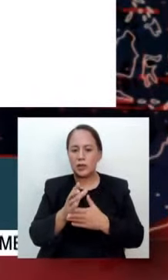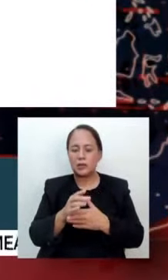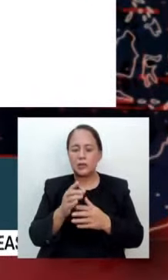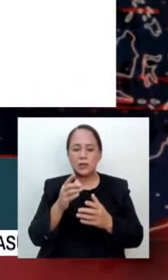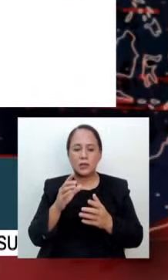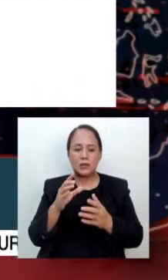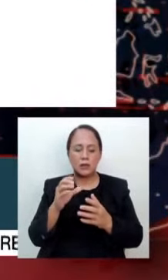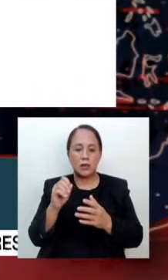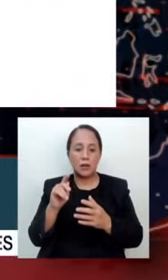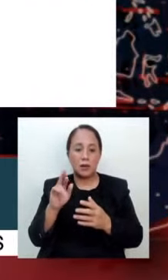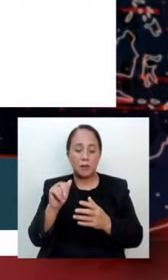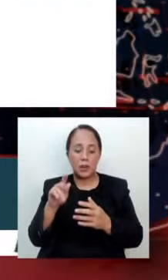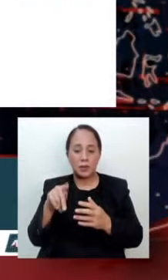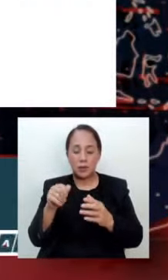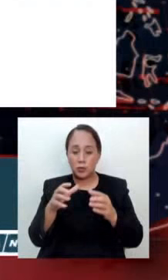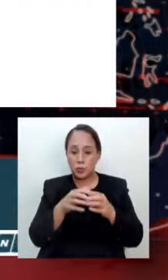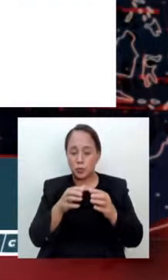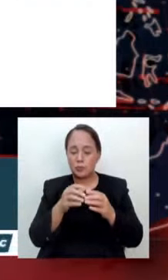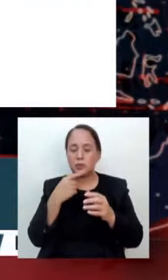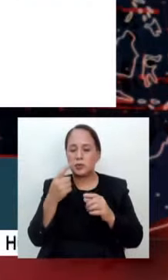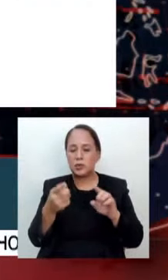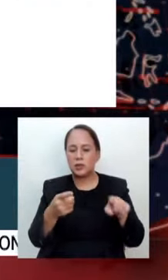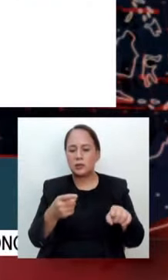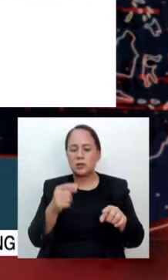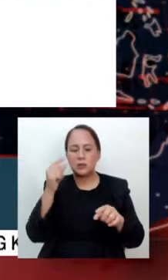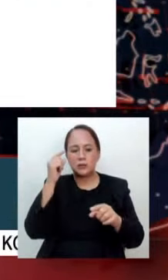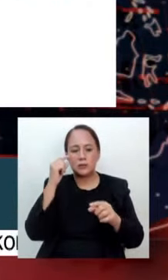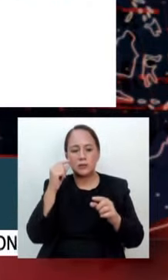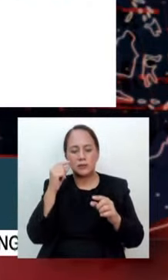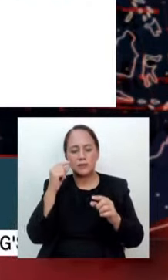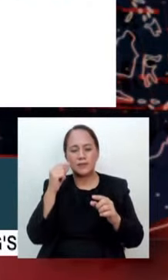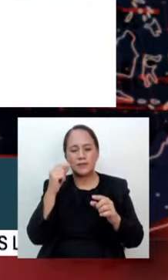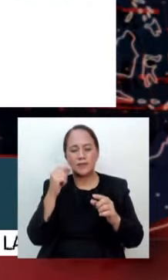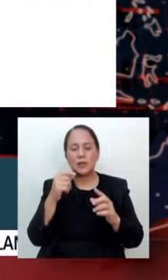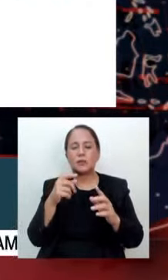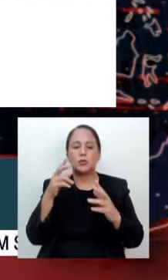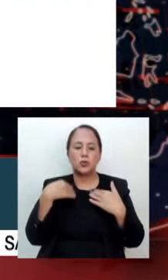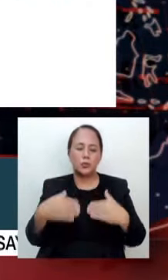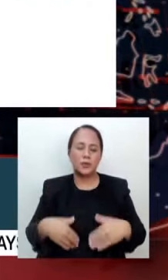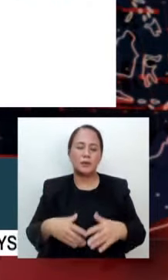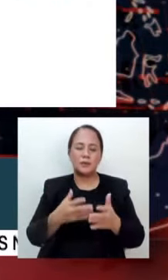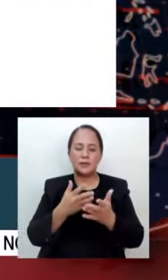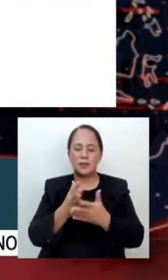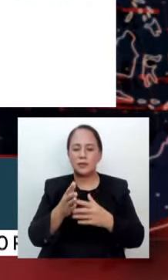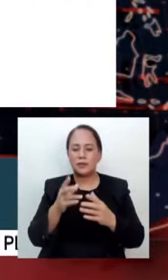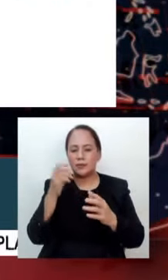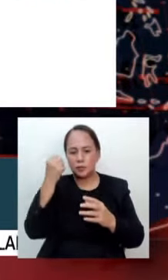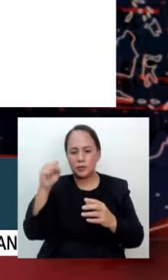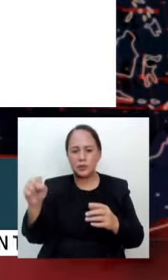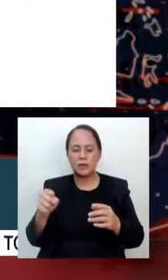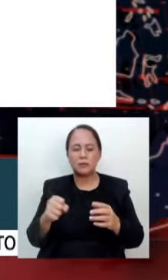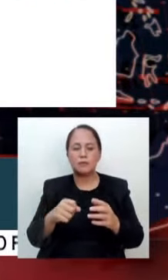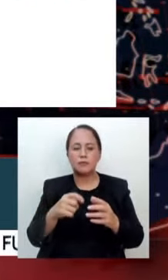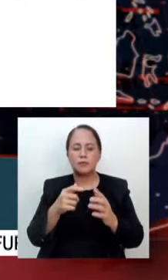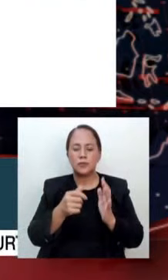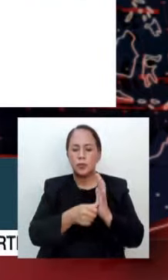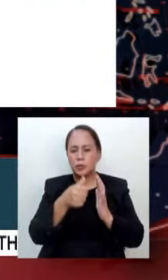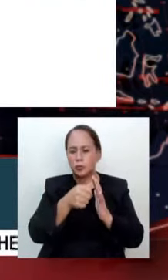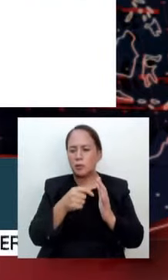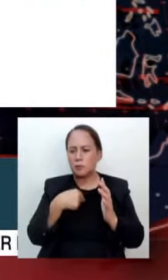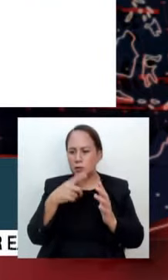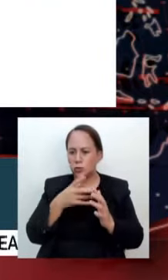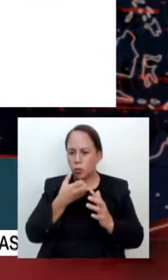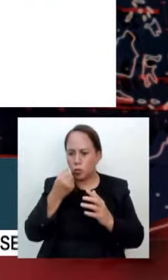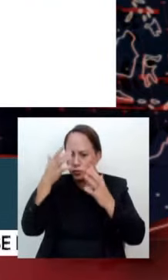the Supreme Court ruling will only engender commission of human rights violations, calling on candidates to take a stand on this issue and call